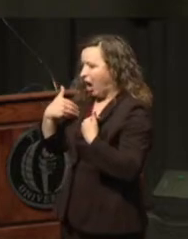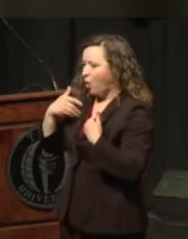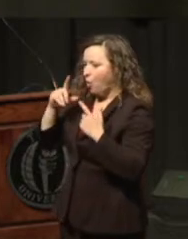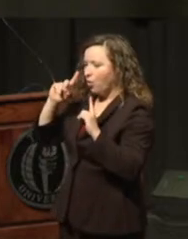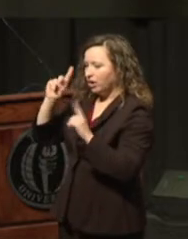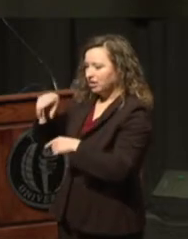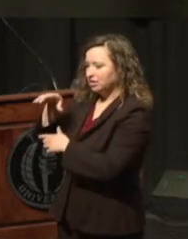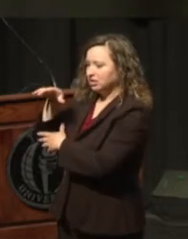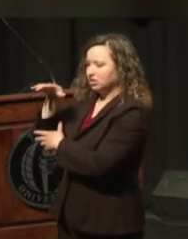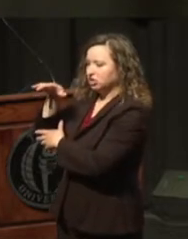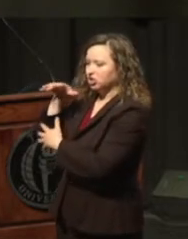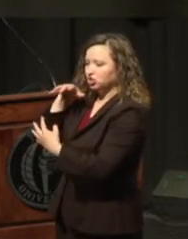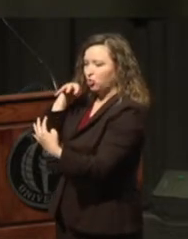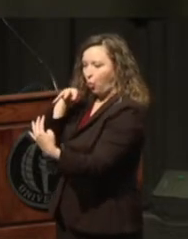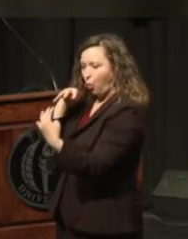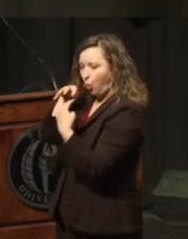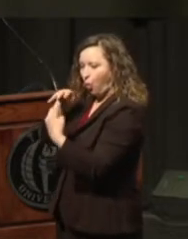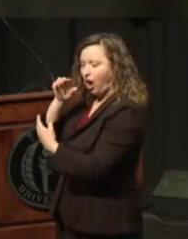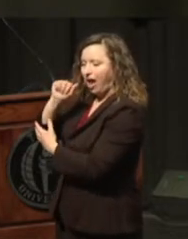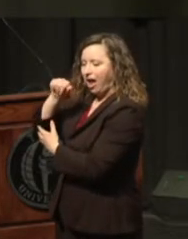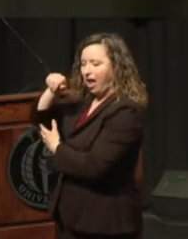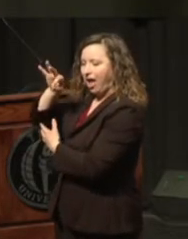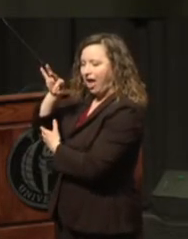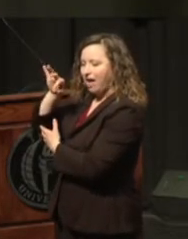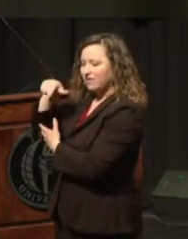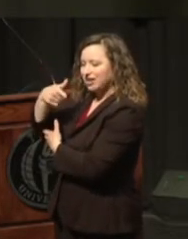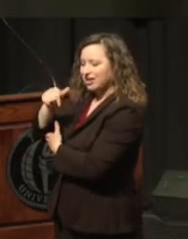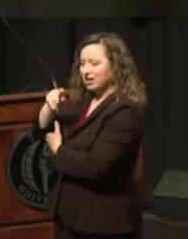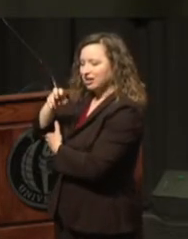Afghanistan for over 30 years.